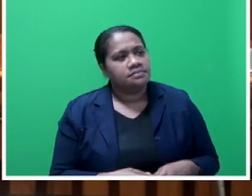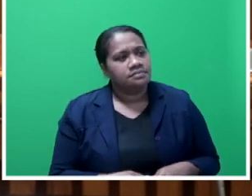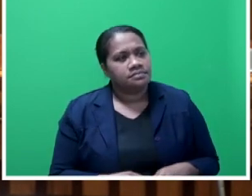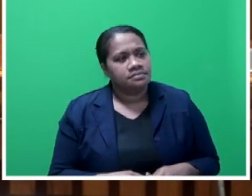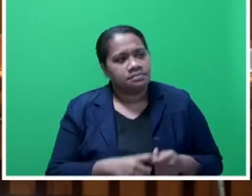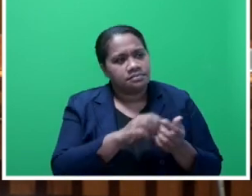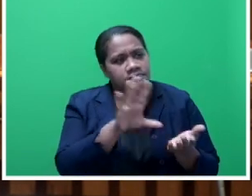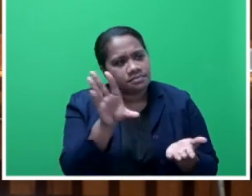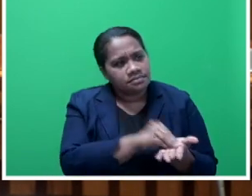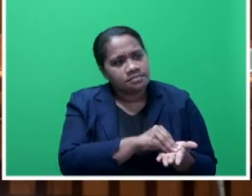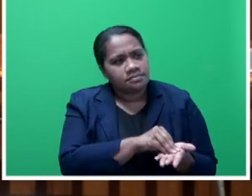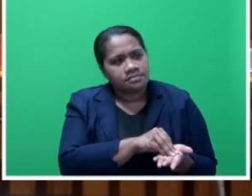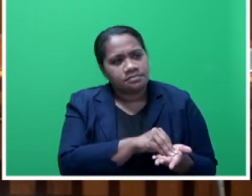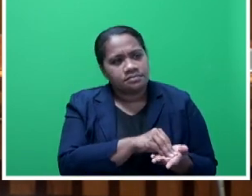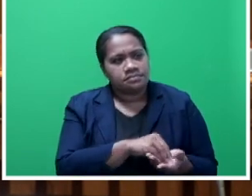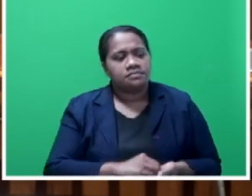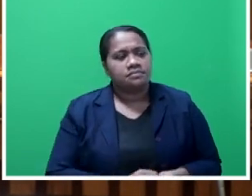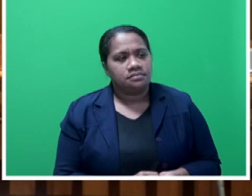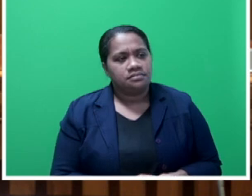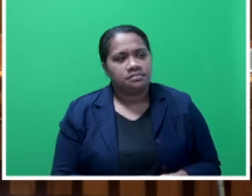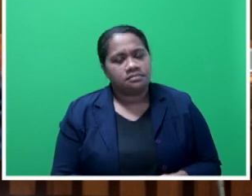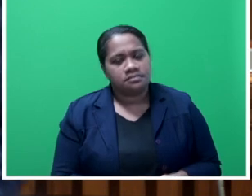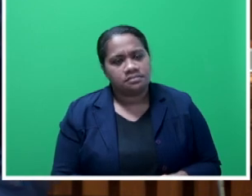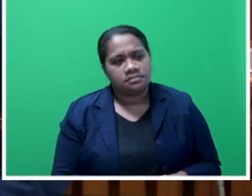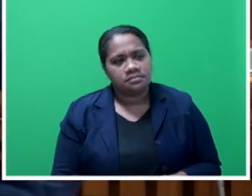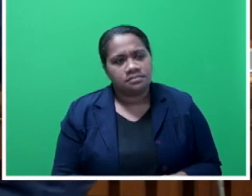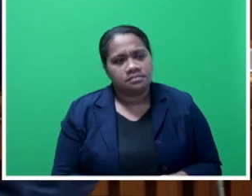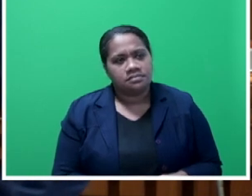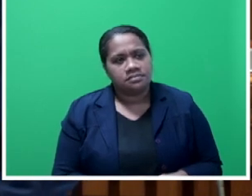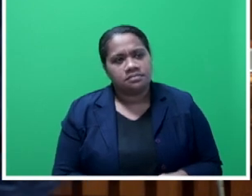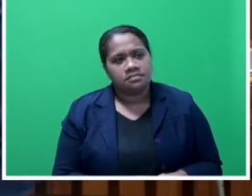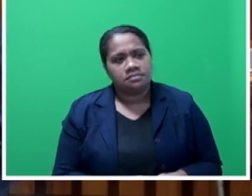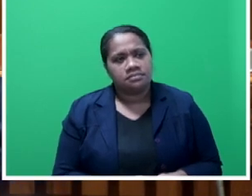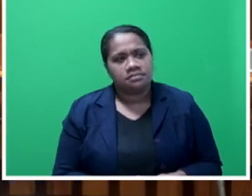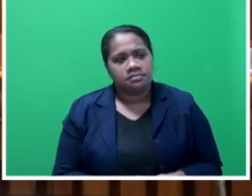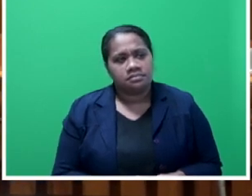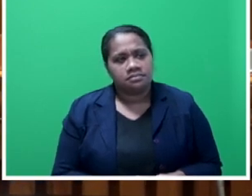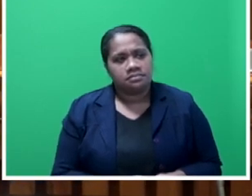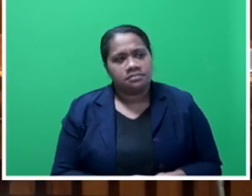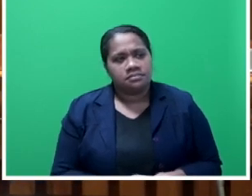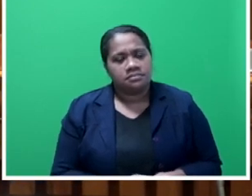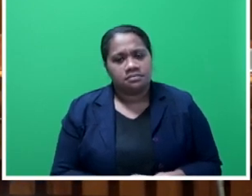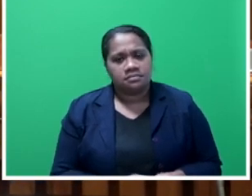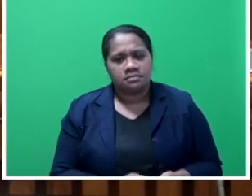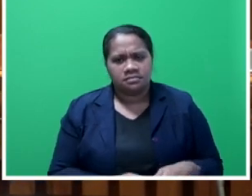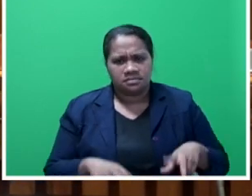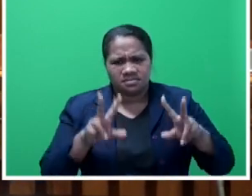downloading of KFGF or the low rate of downloading of KFGF is an act of rebellion. That's what she said. She's quoted as saying that. We